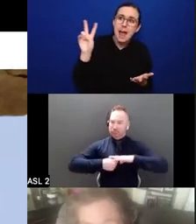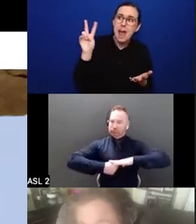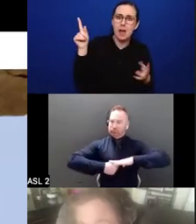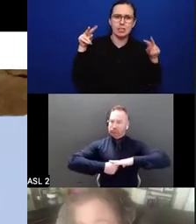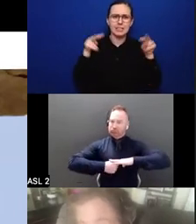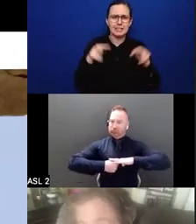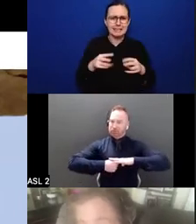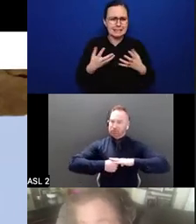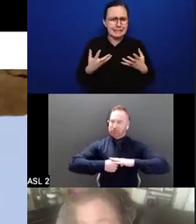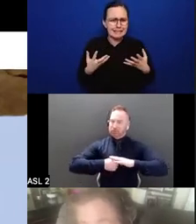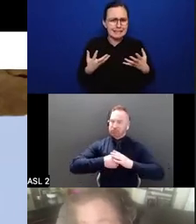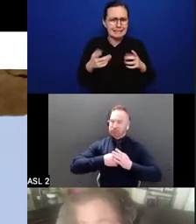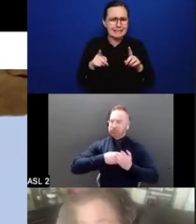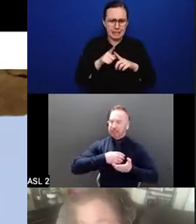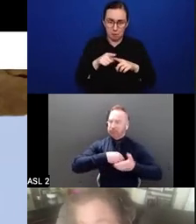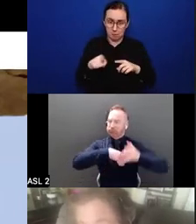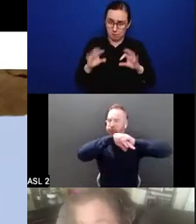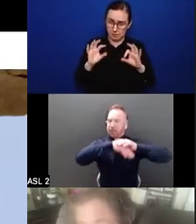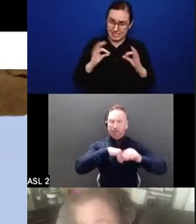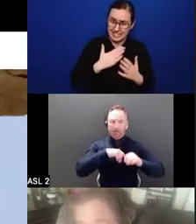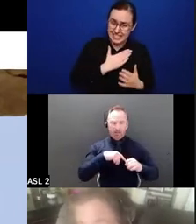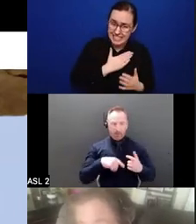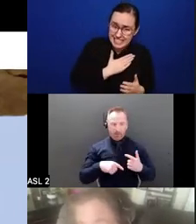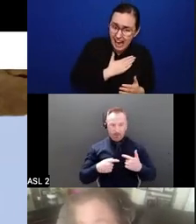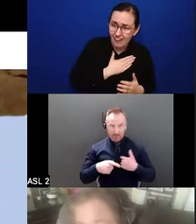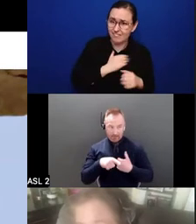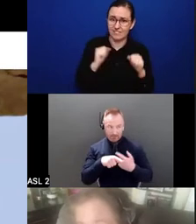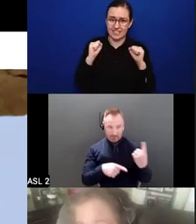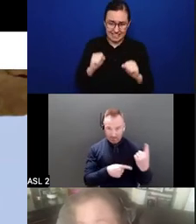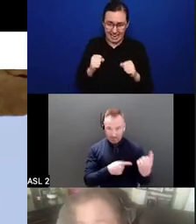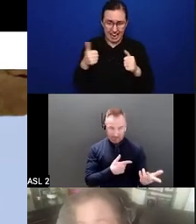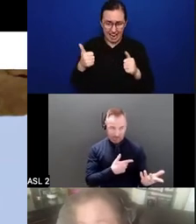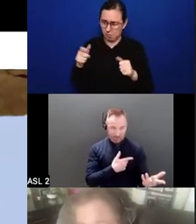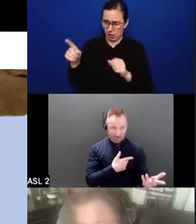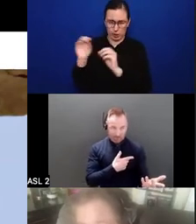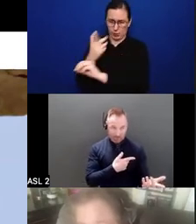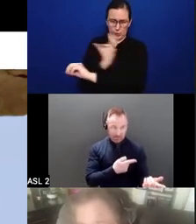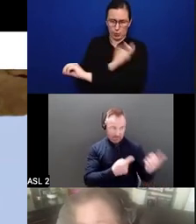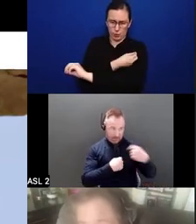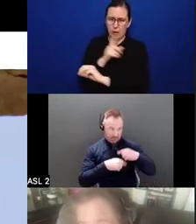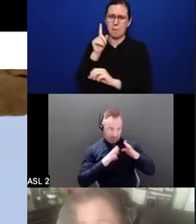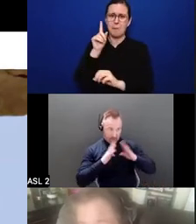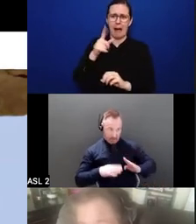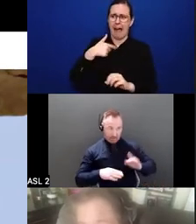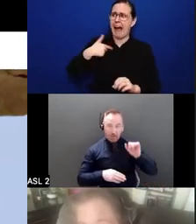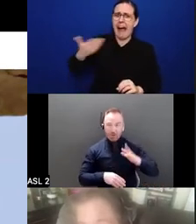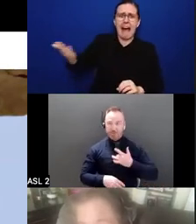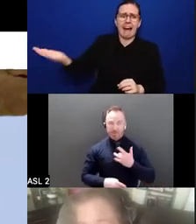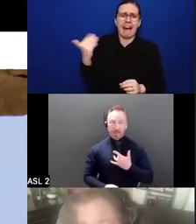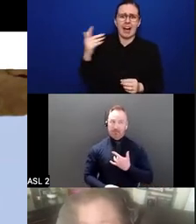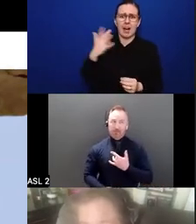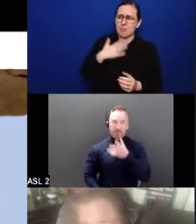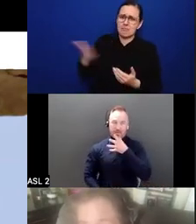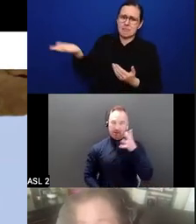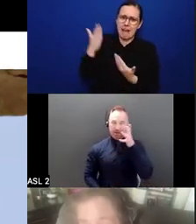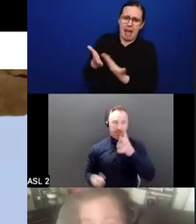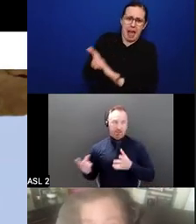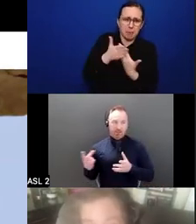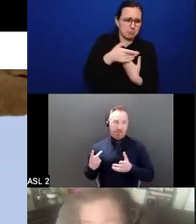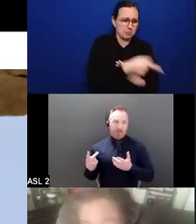go it on their own. I did witness some incredible people come together to bring clarity